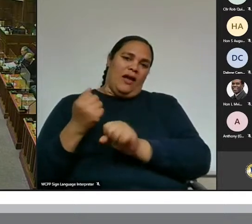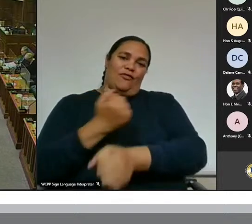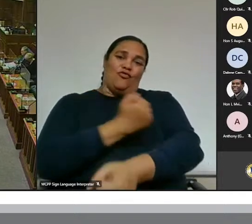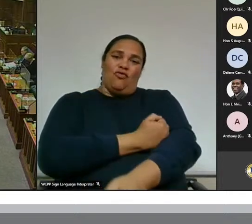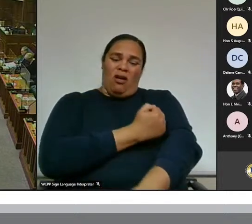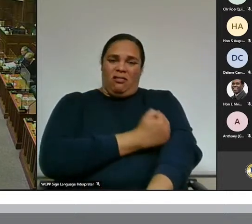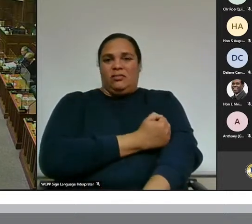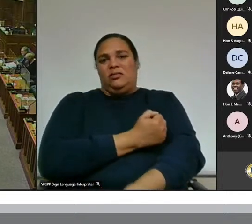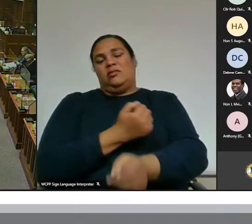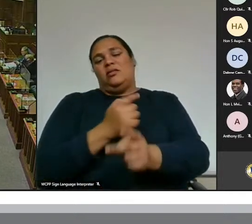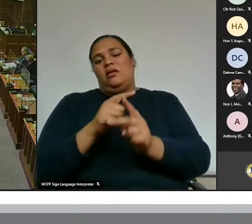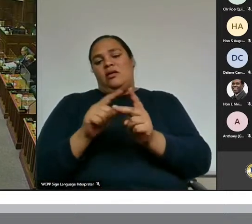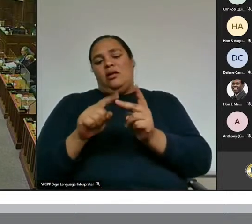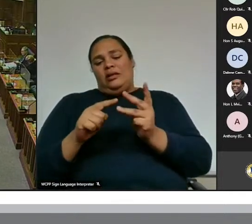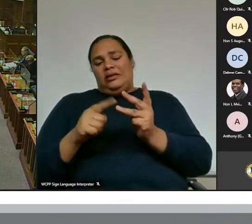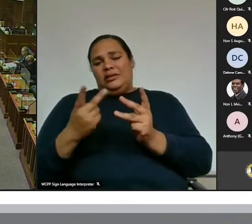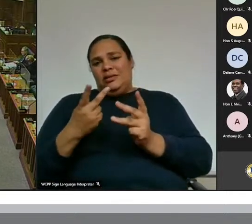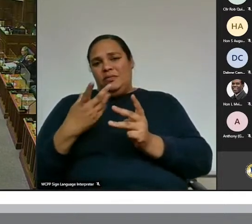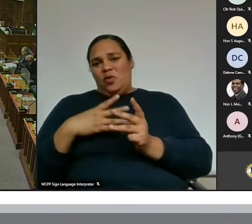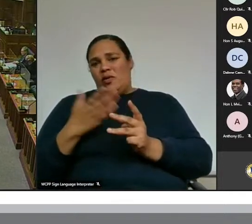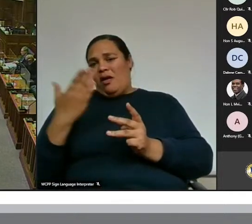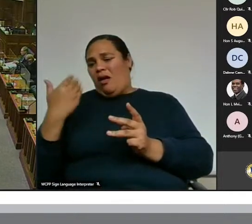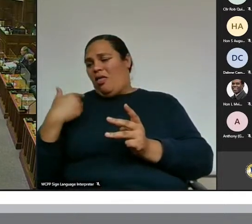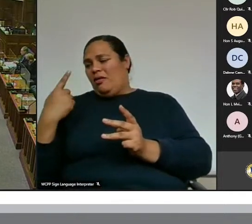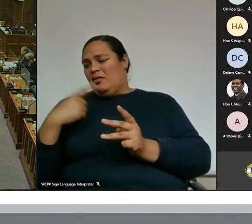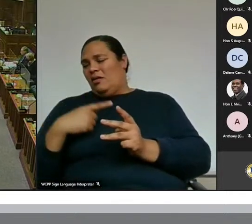and even there was also the other day